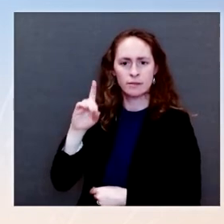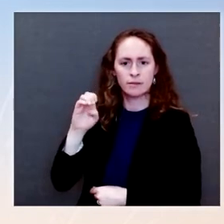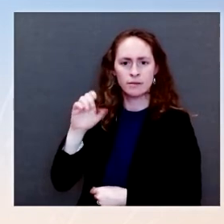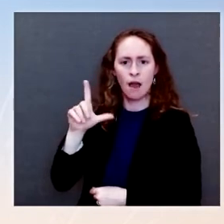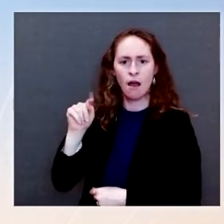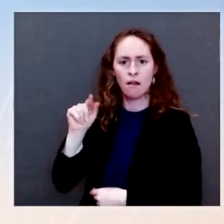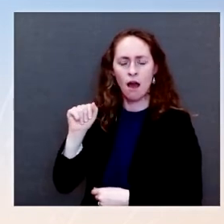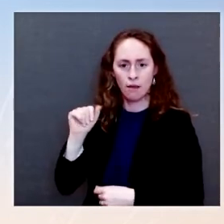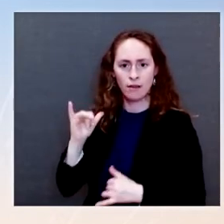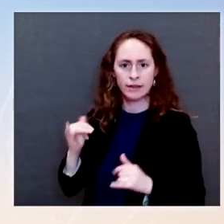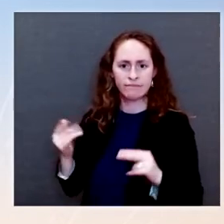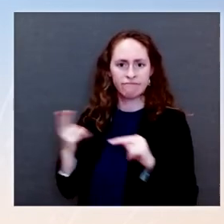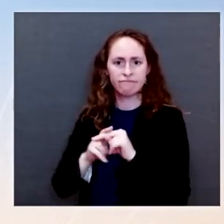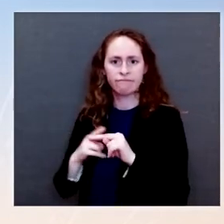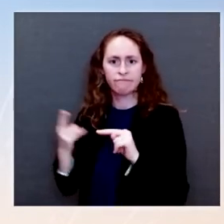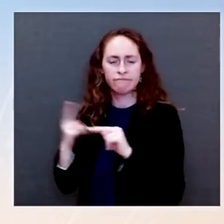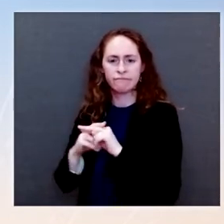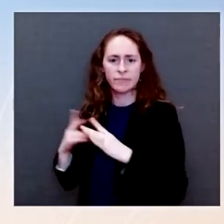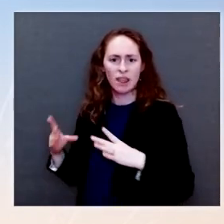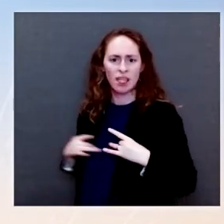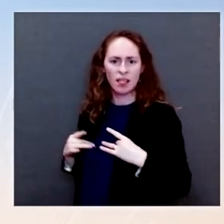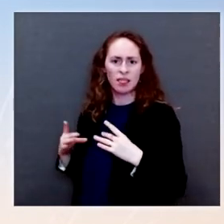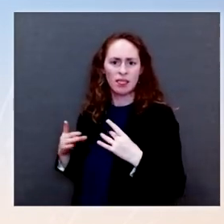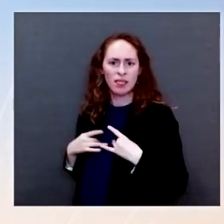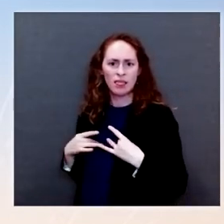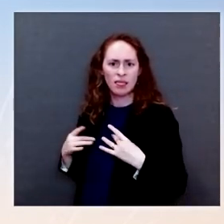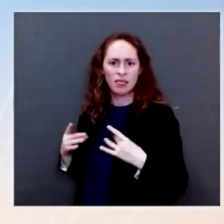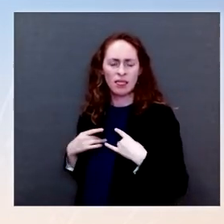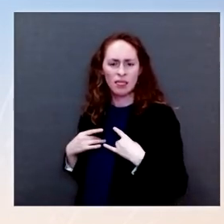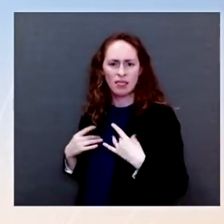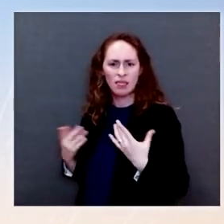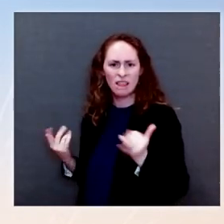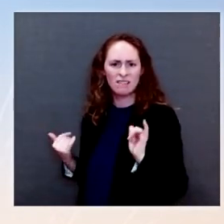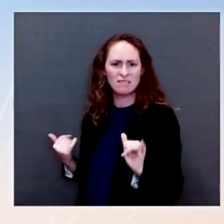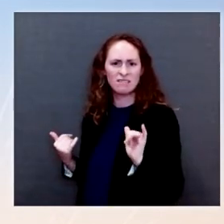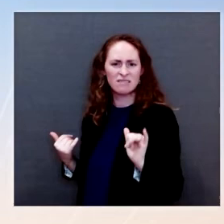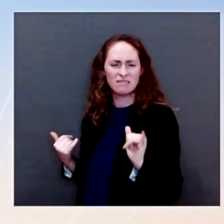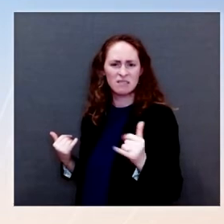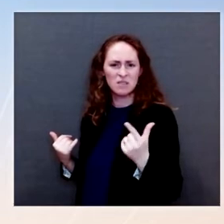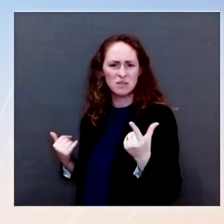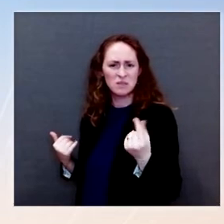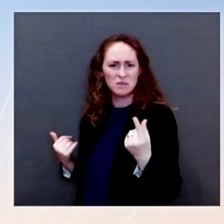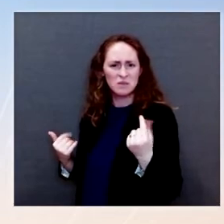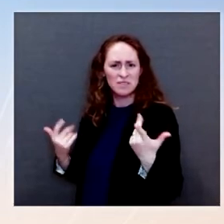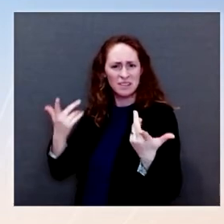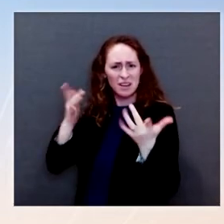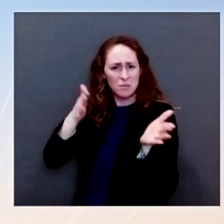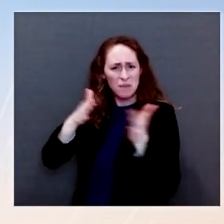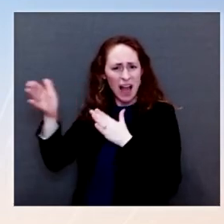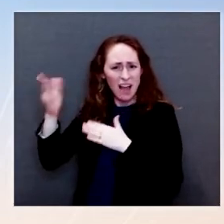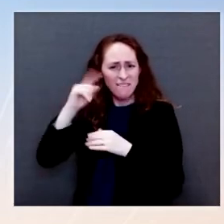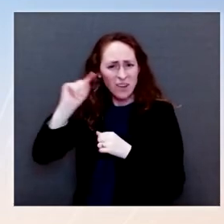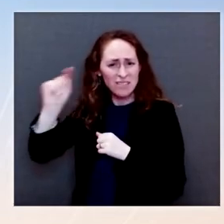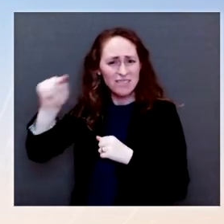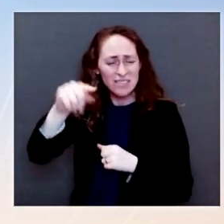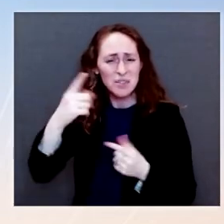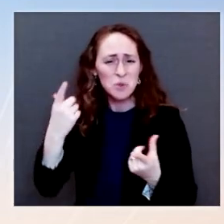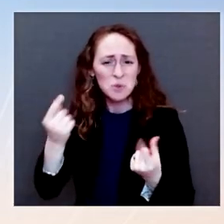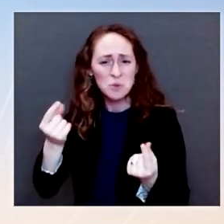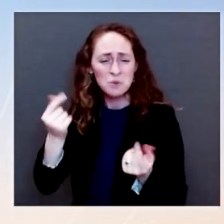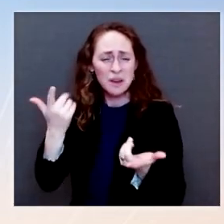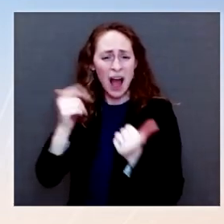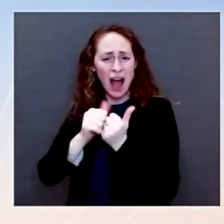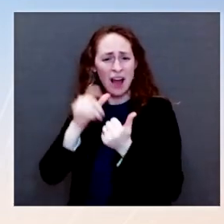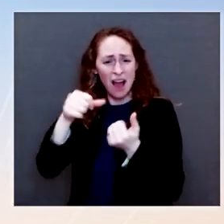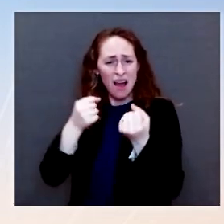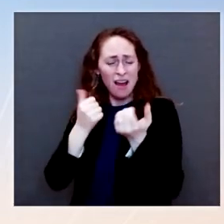but I just don't have the information in front of me, is working with state public health officials to ensure we are sending